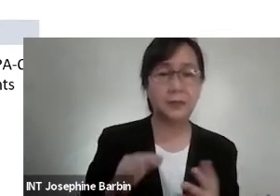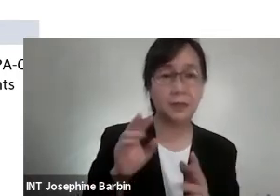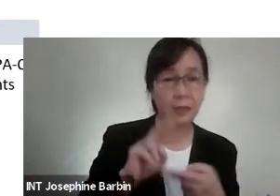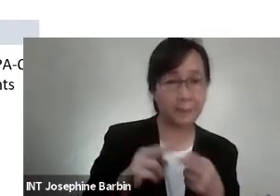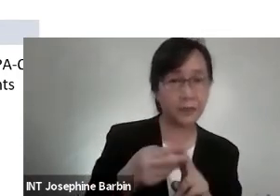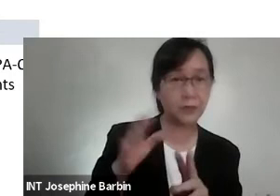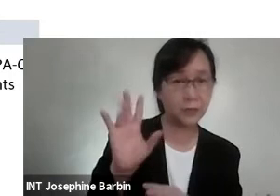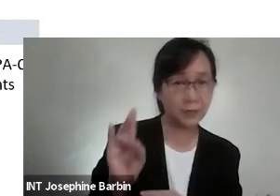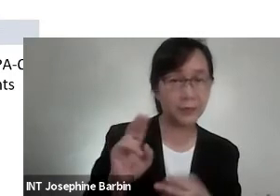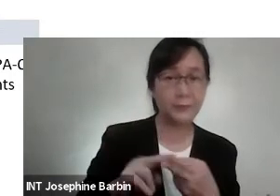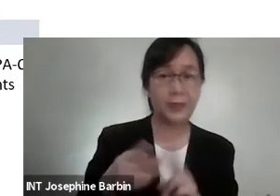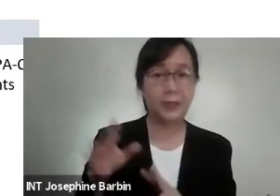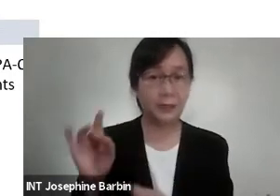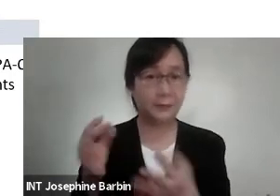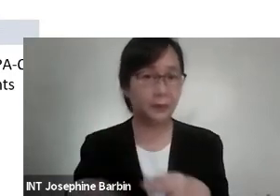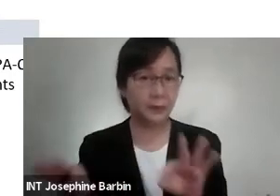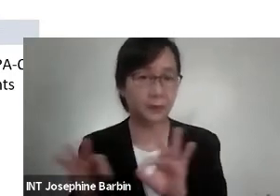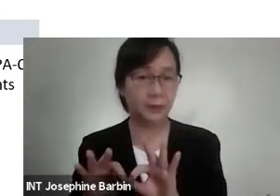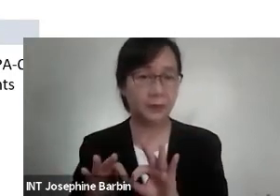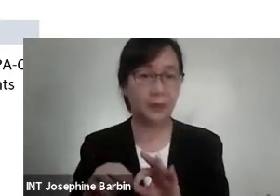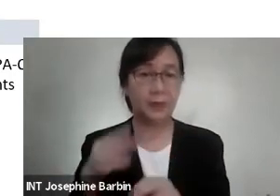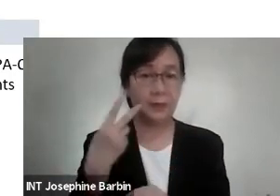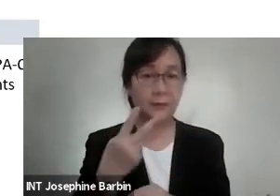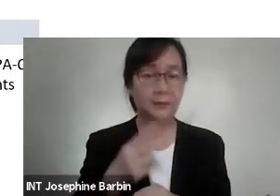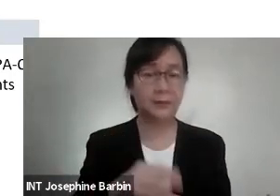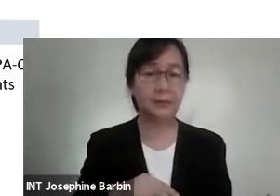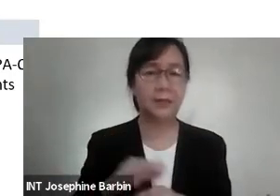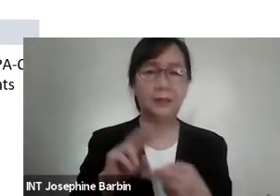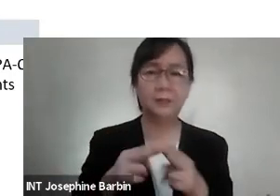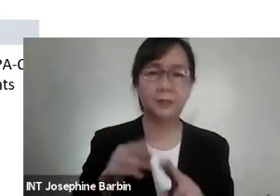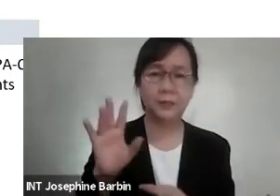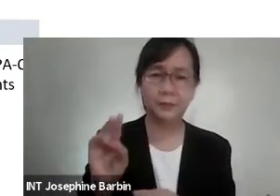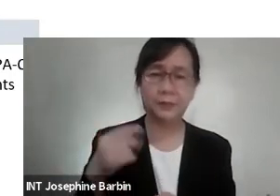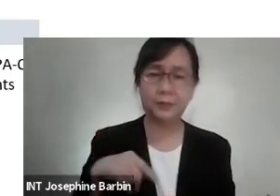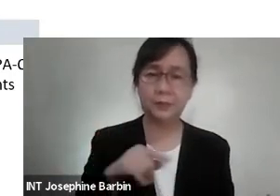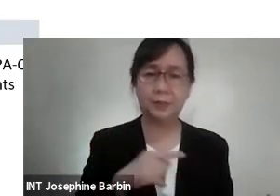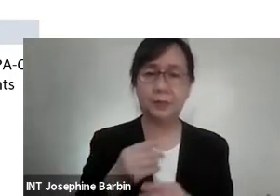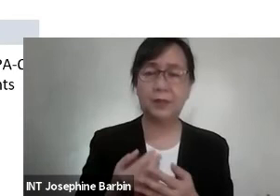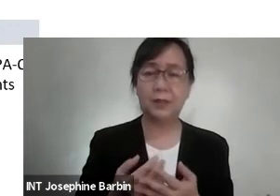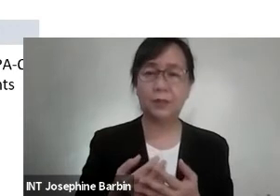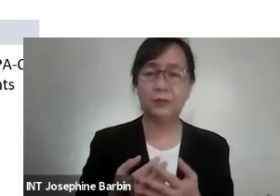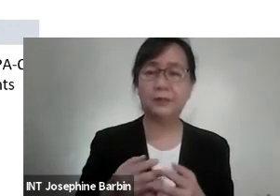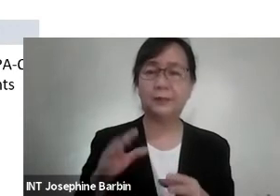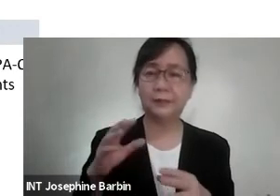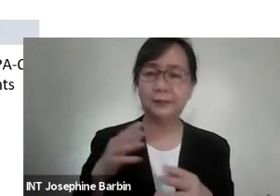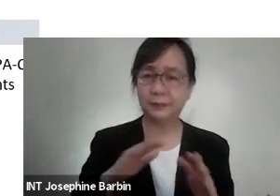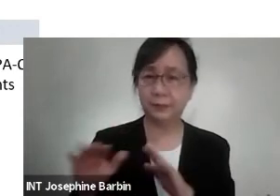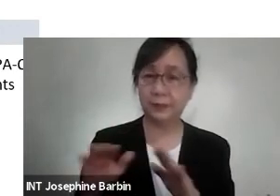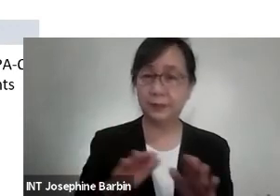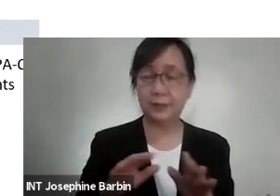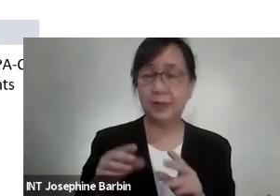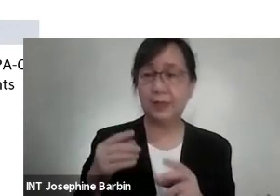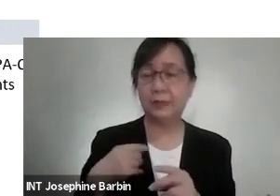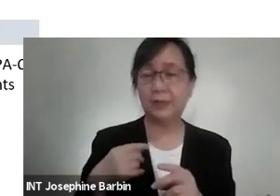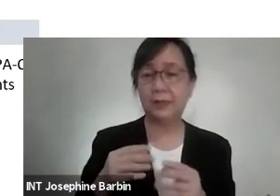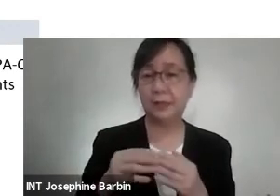and number 8, right, on the screen. Number 7 is that we conducted the